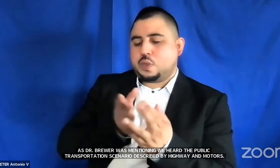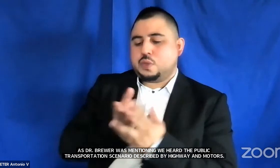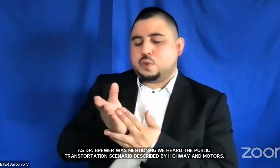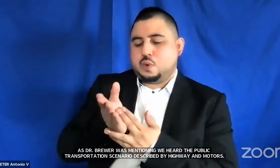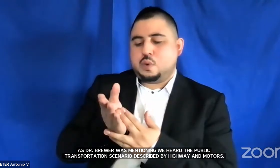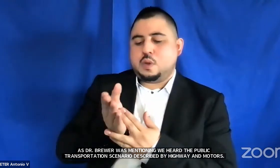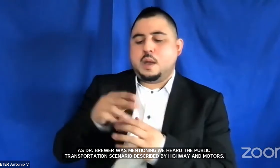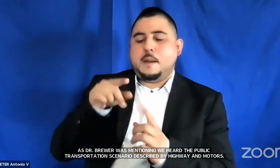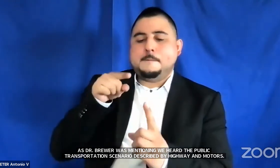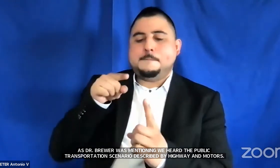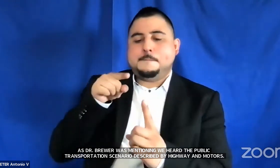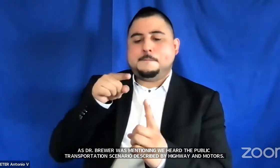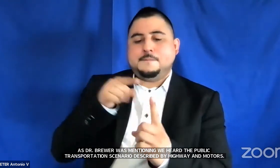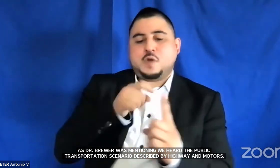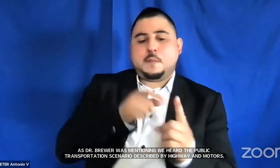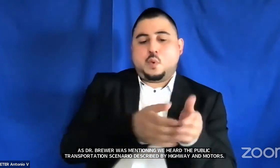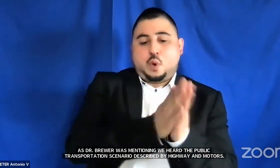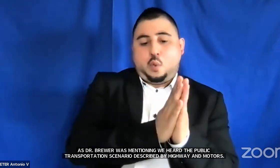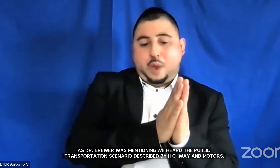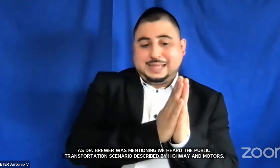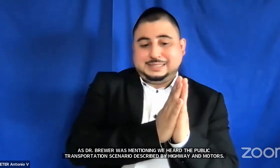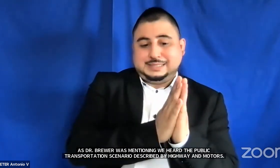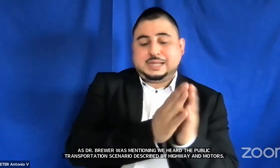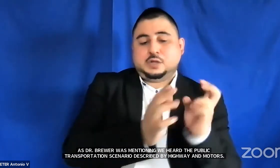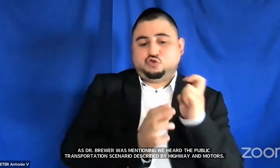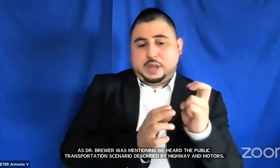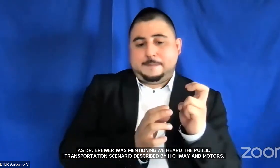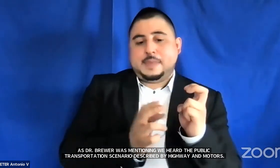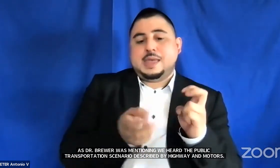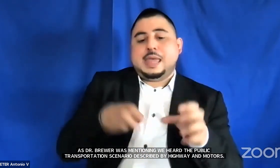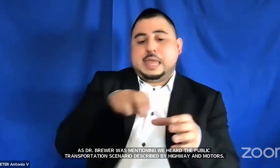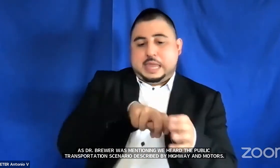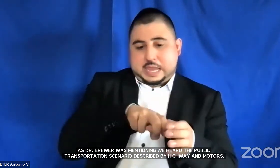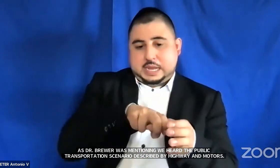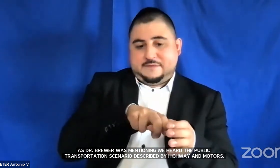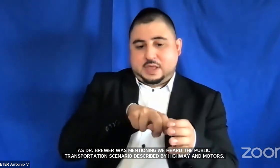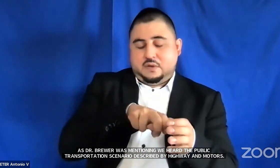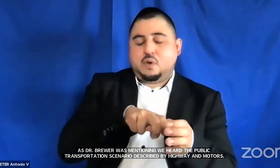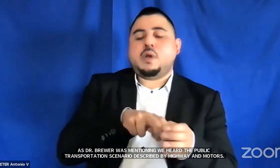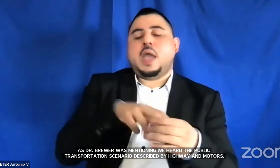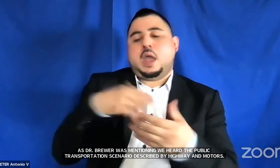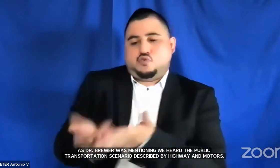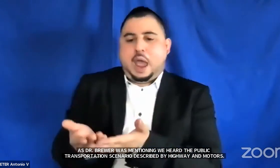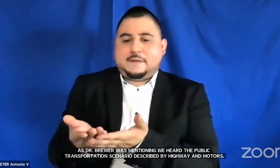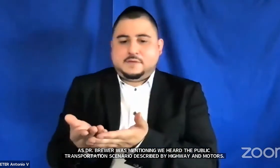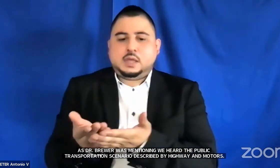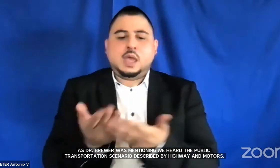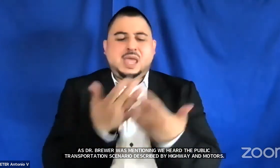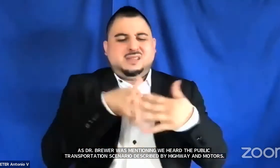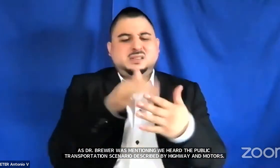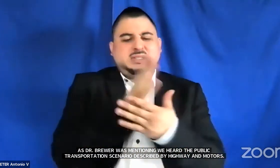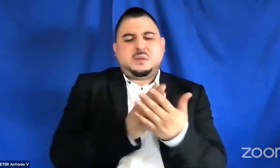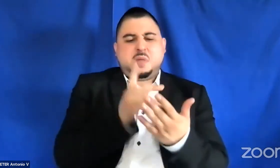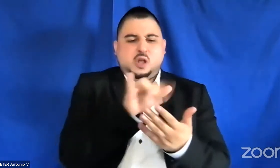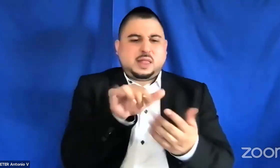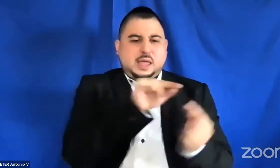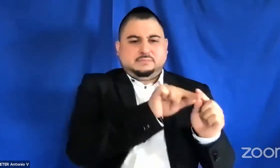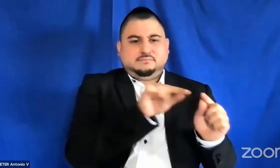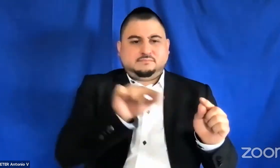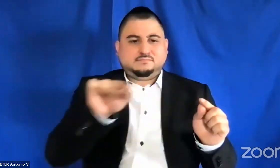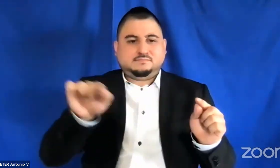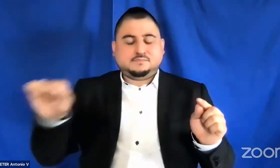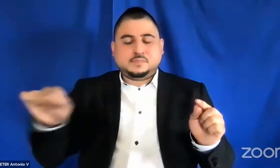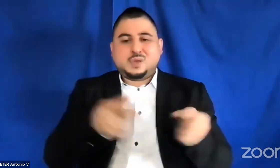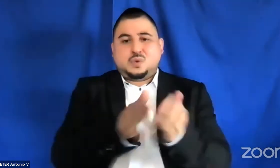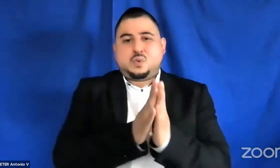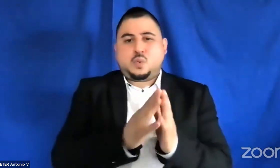of requesting the trip, getting in the vehicle, and arriving at your destination. And I want to integrate some of the components. So requesting the